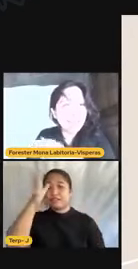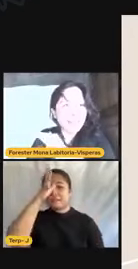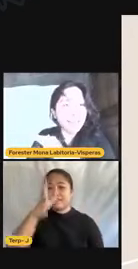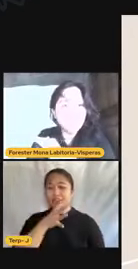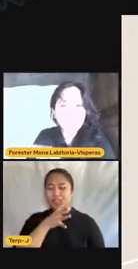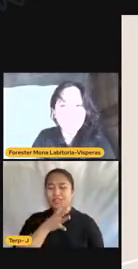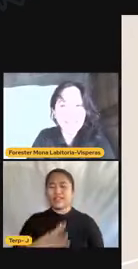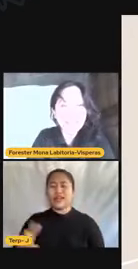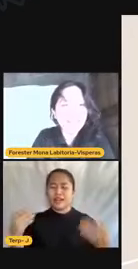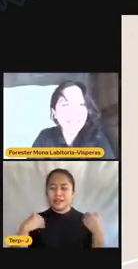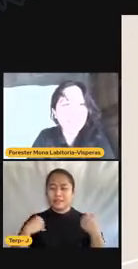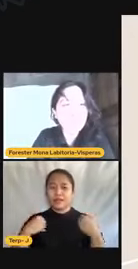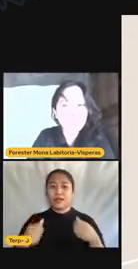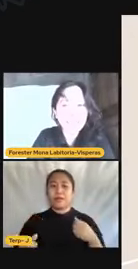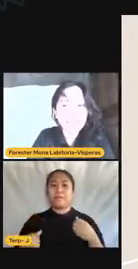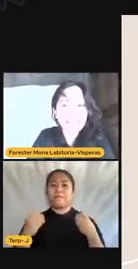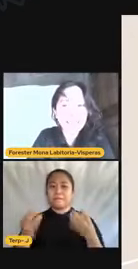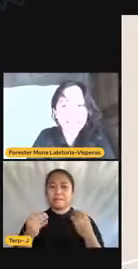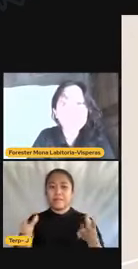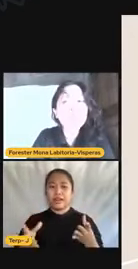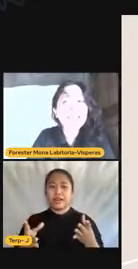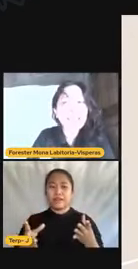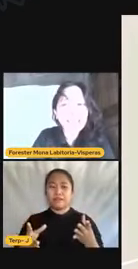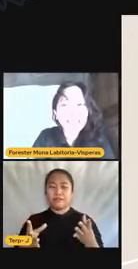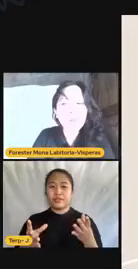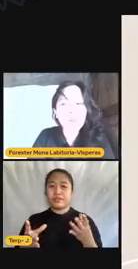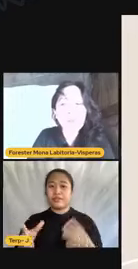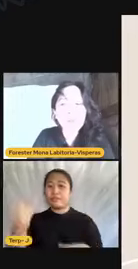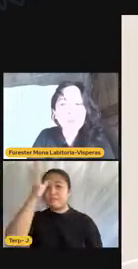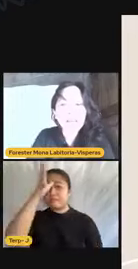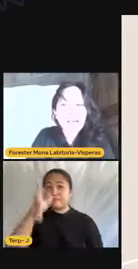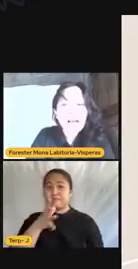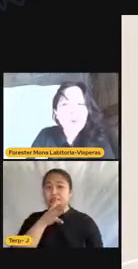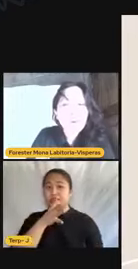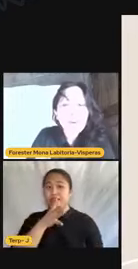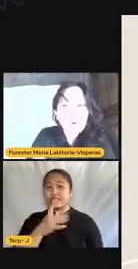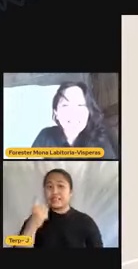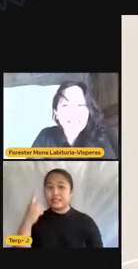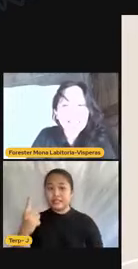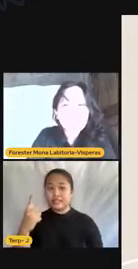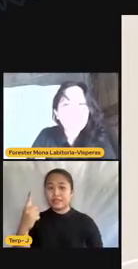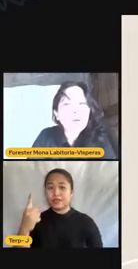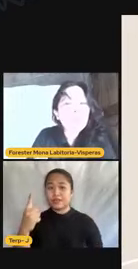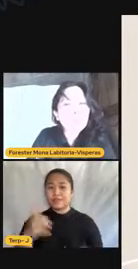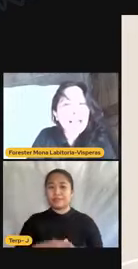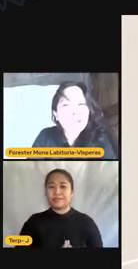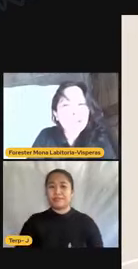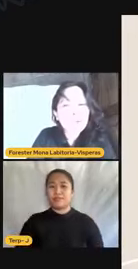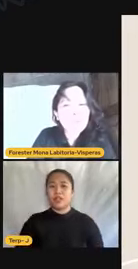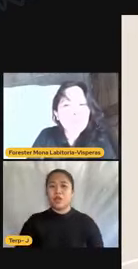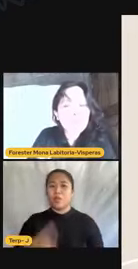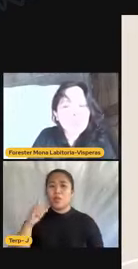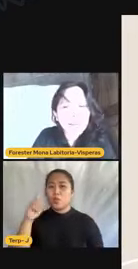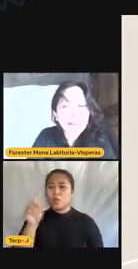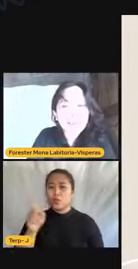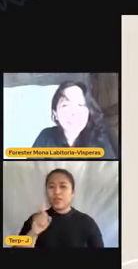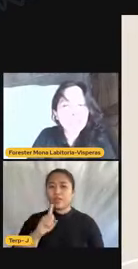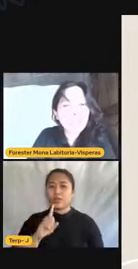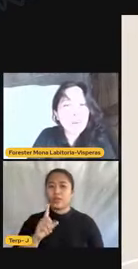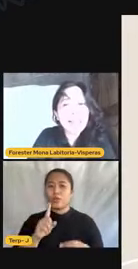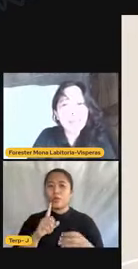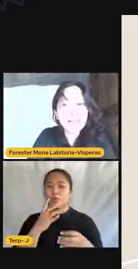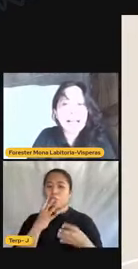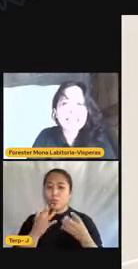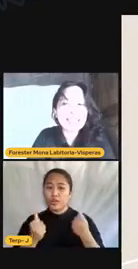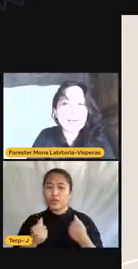parents to bail out yung mga mommy or dad. Anyway, what I wanna say is wag po tayo ma-depress